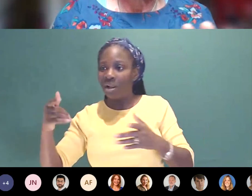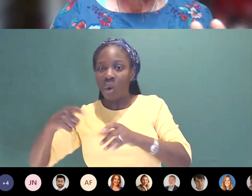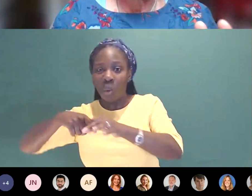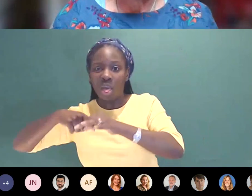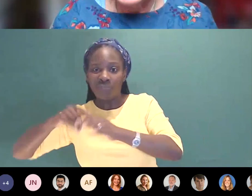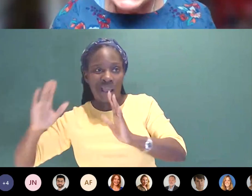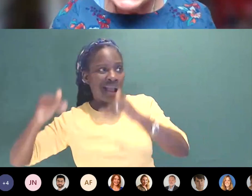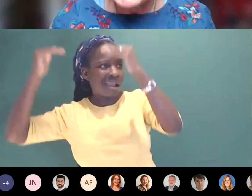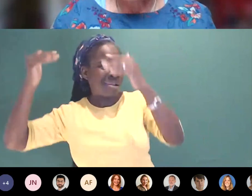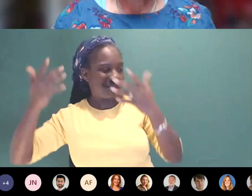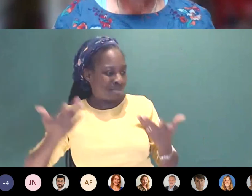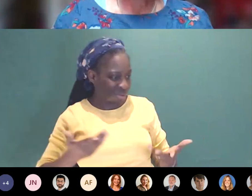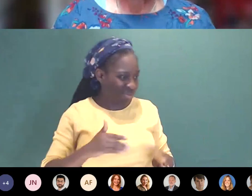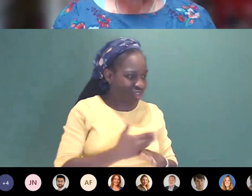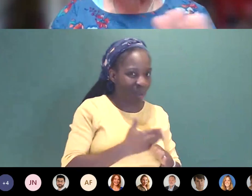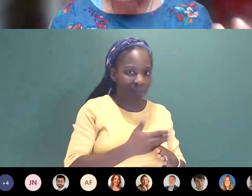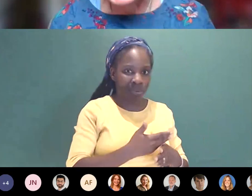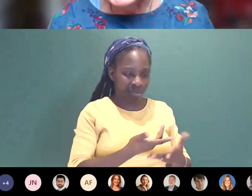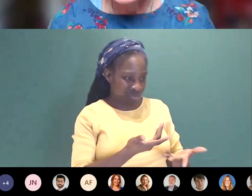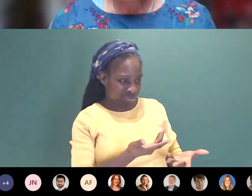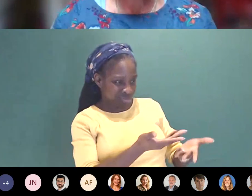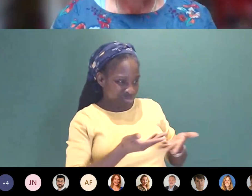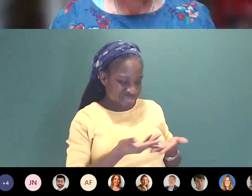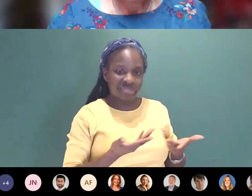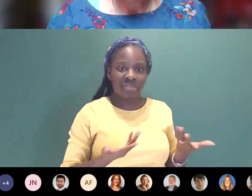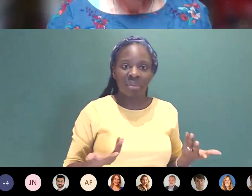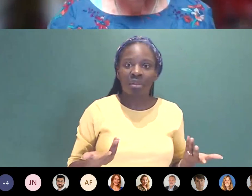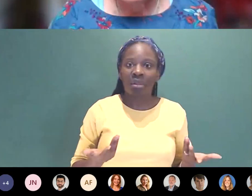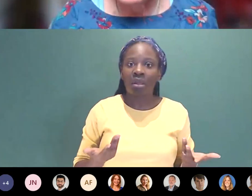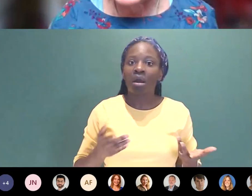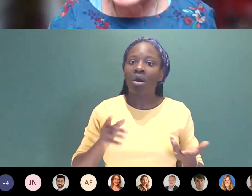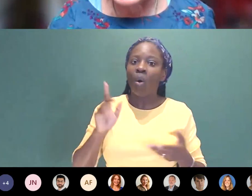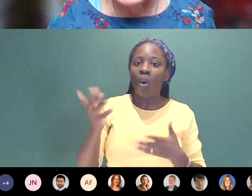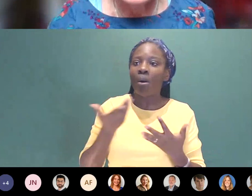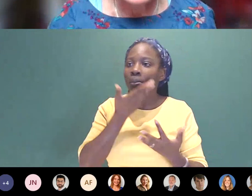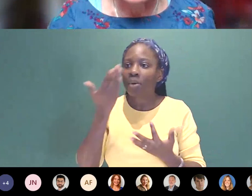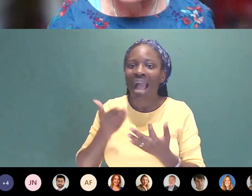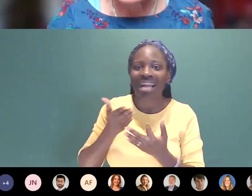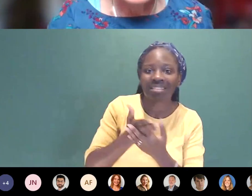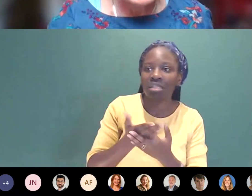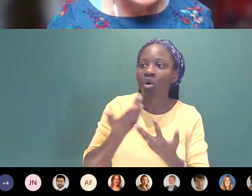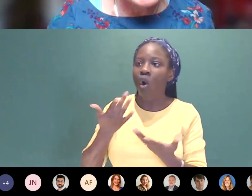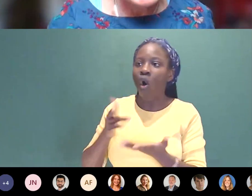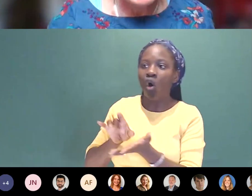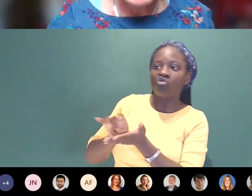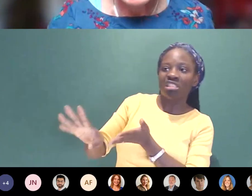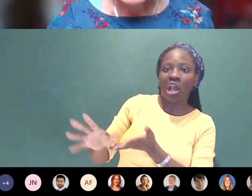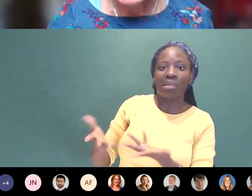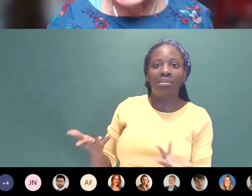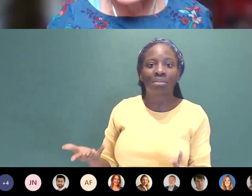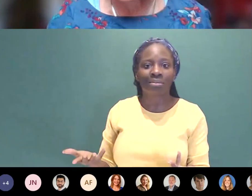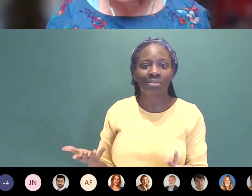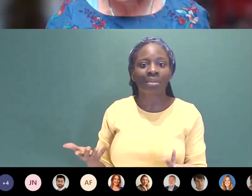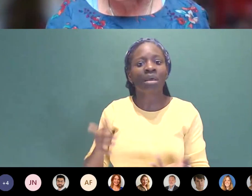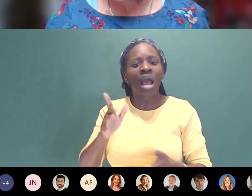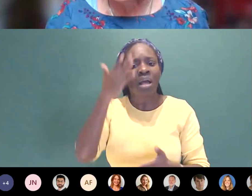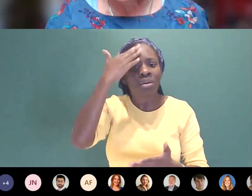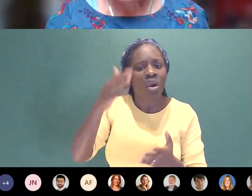they're rejected for some reason, or the accessibility isn't good enough. So yes, it's a good point. I don't know if Stephen or Brigitte want to